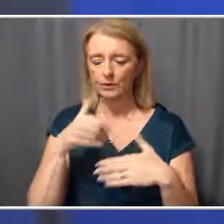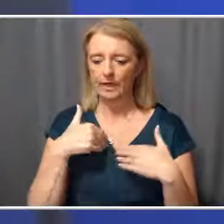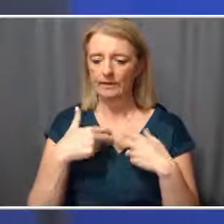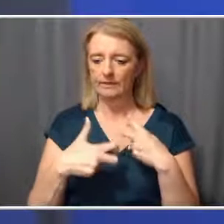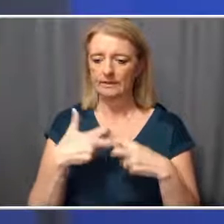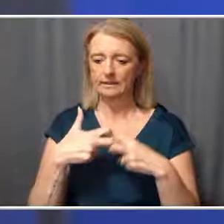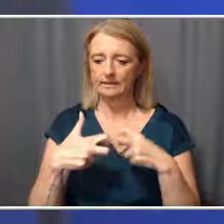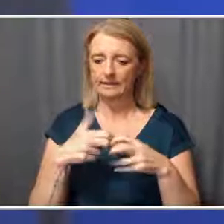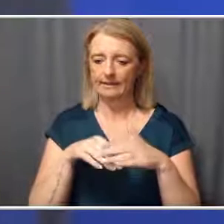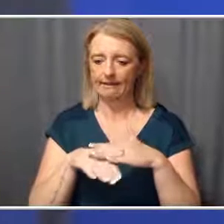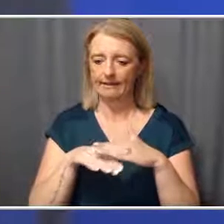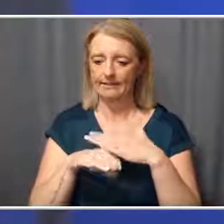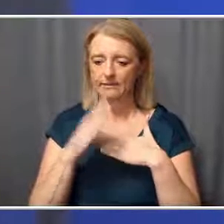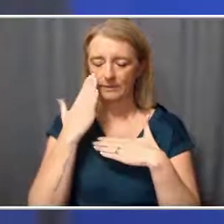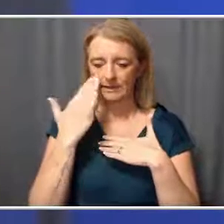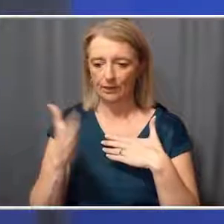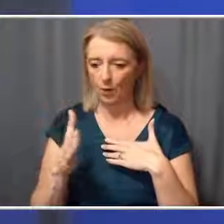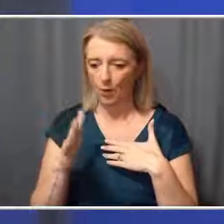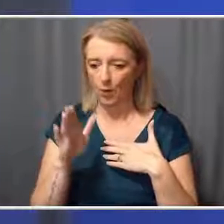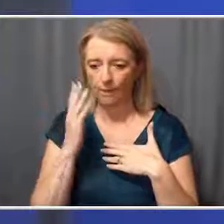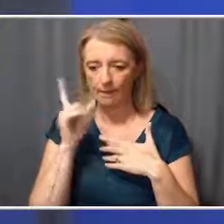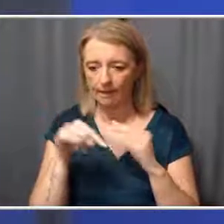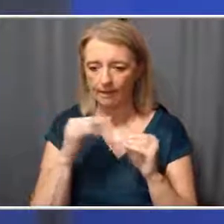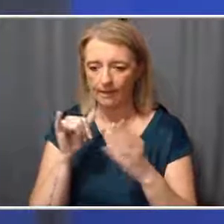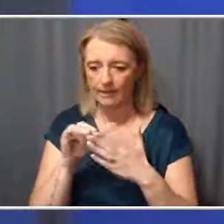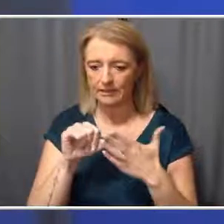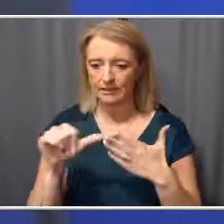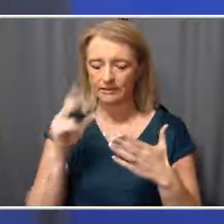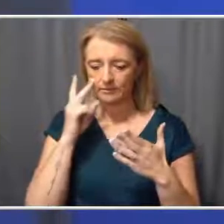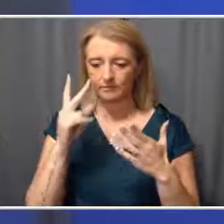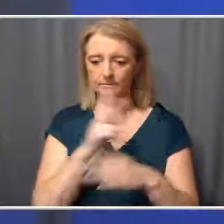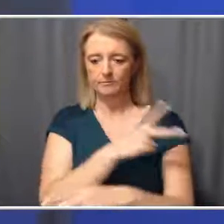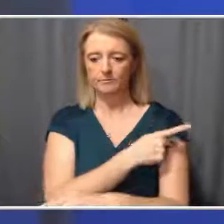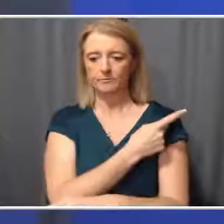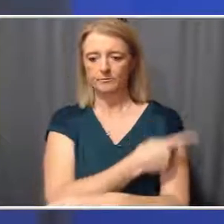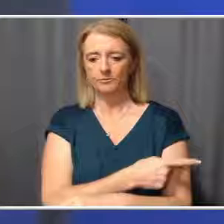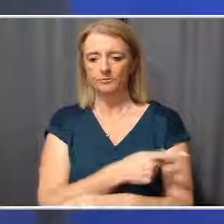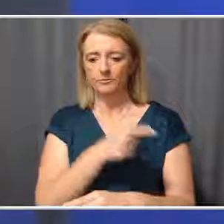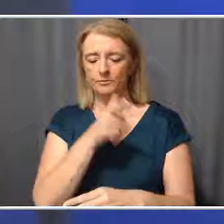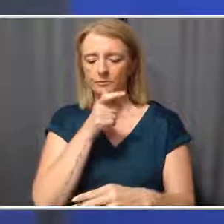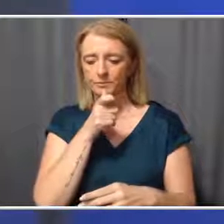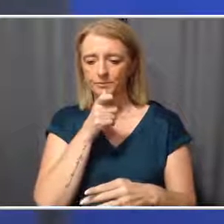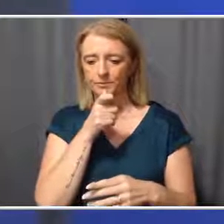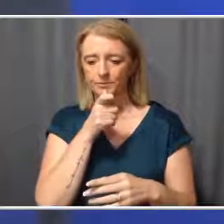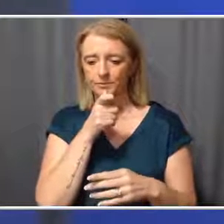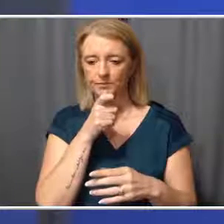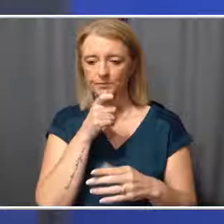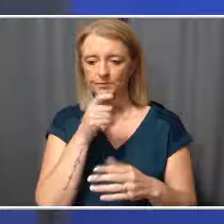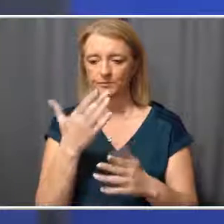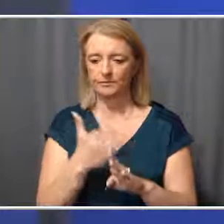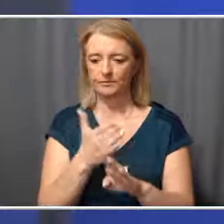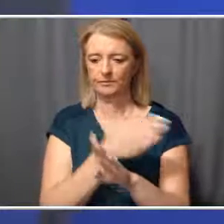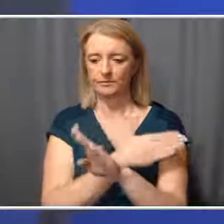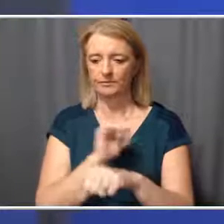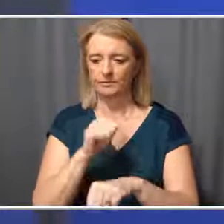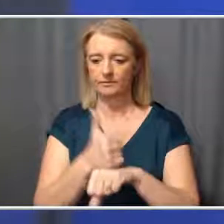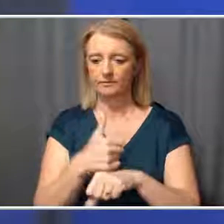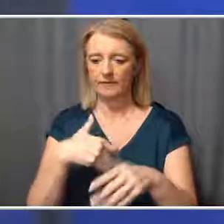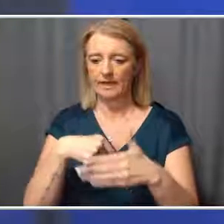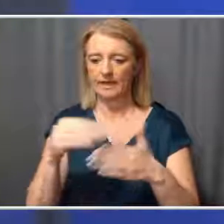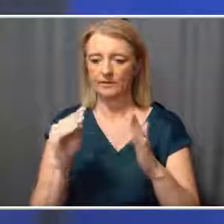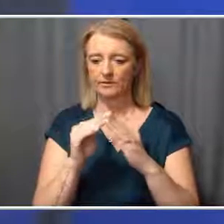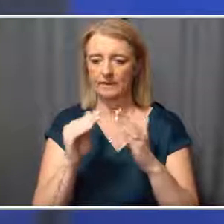you can't treat every person with a migraine. What Correct. made Sarah a good candidate for this? So the first thing is a patient needs to be under the